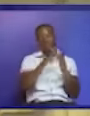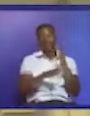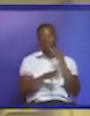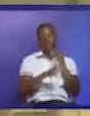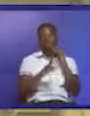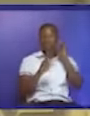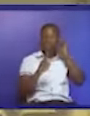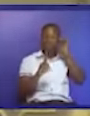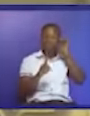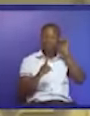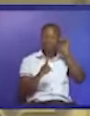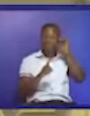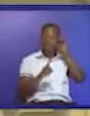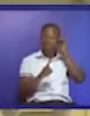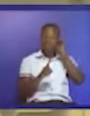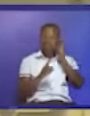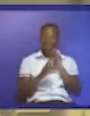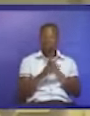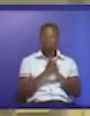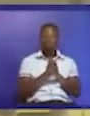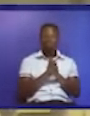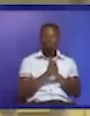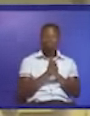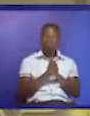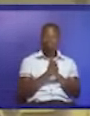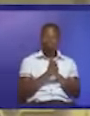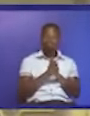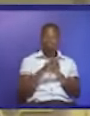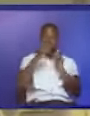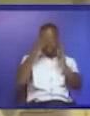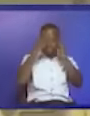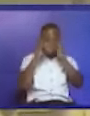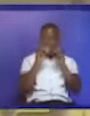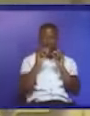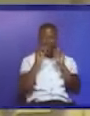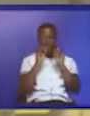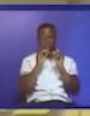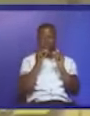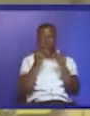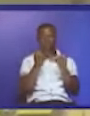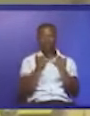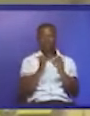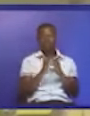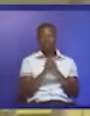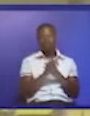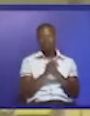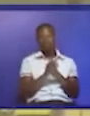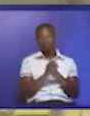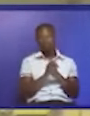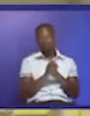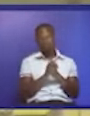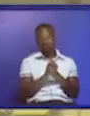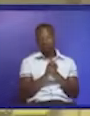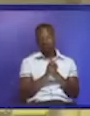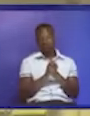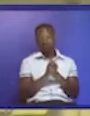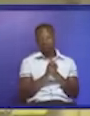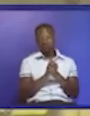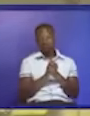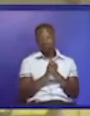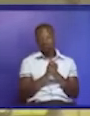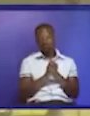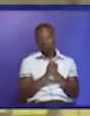For the purpose of your record, I'm teaching tonight on the decree of the watchers. The